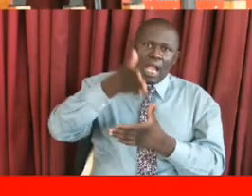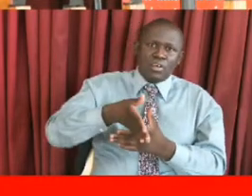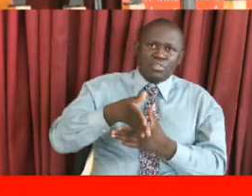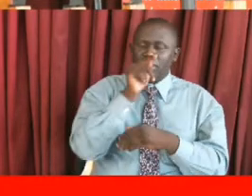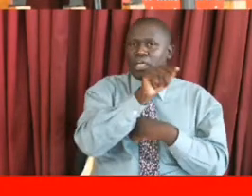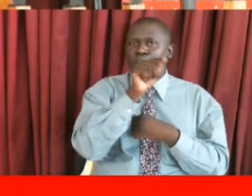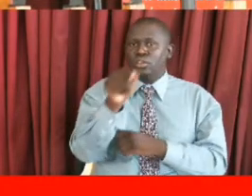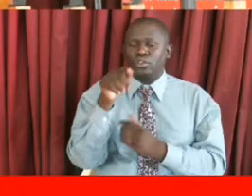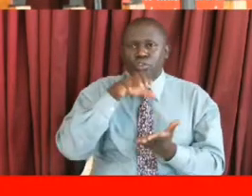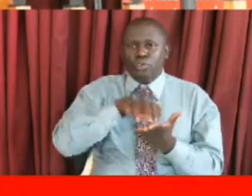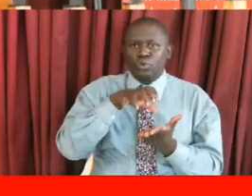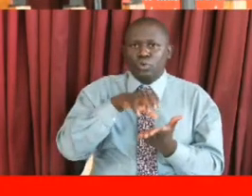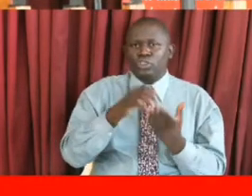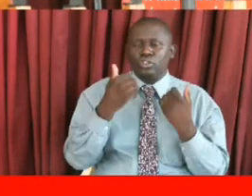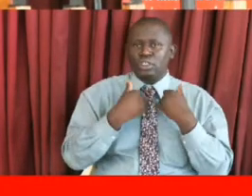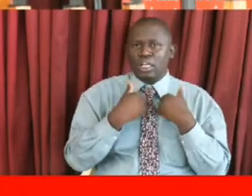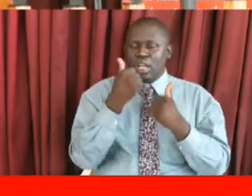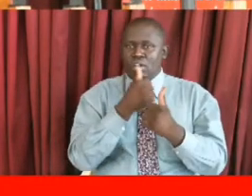have